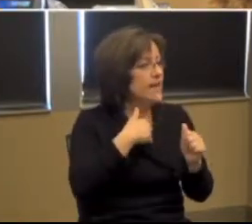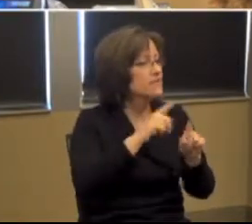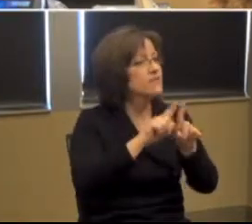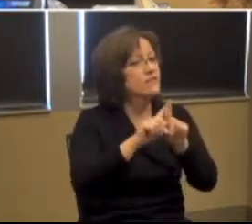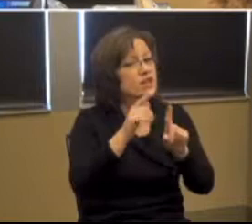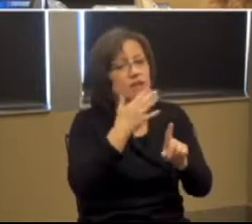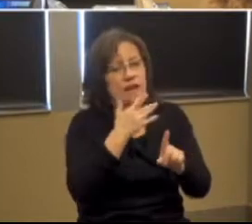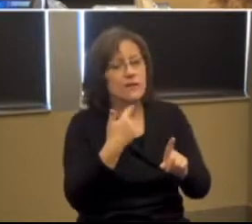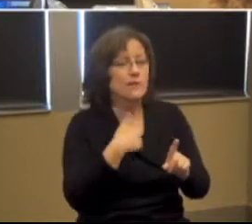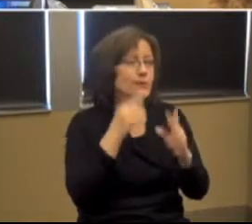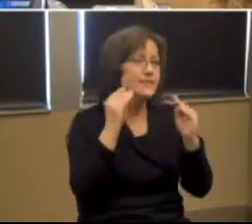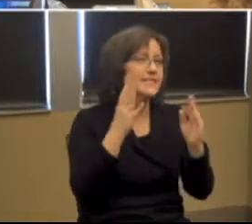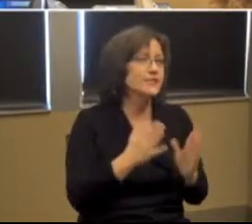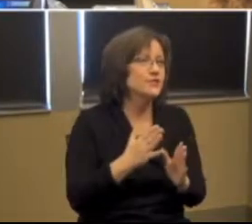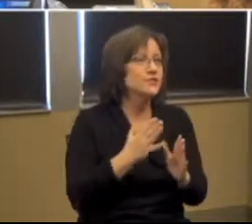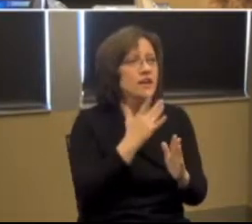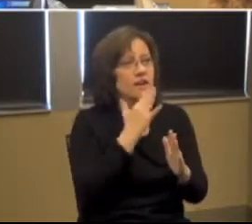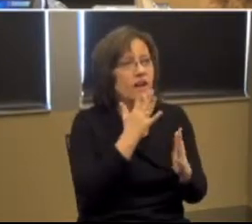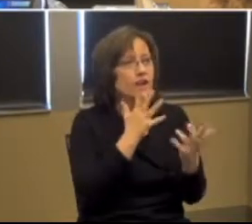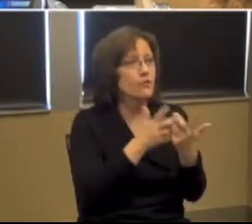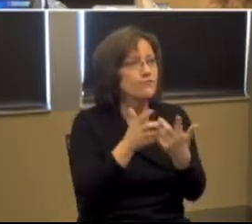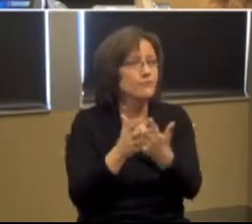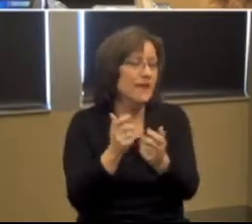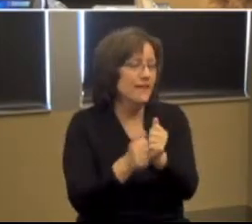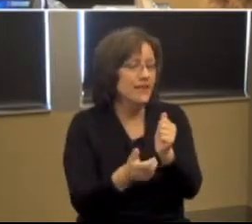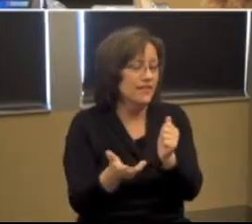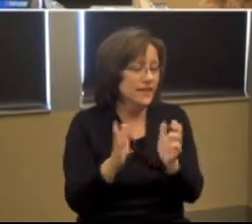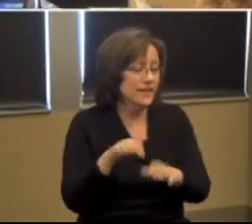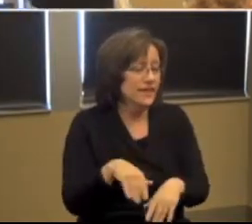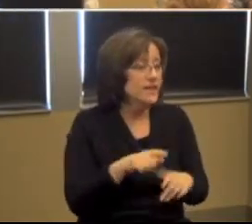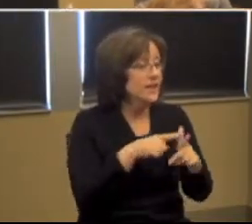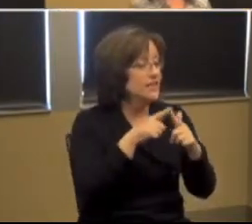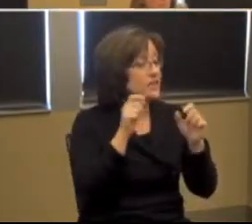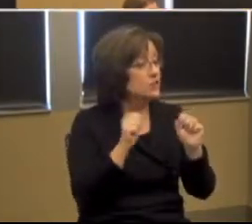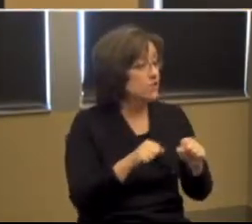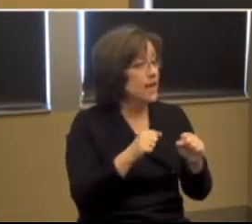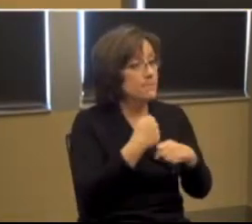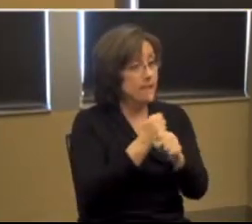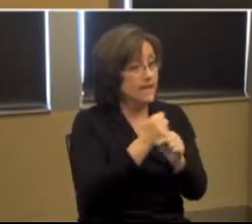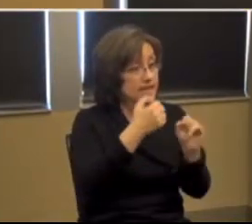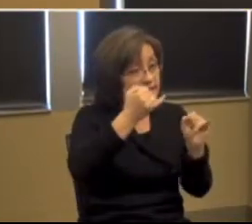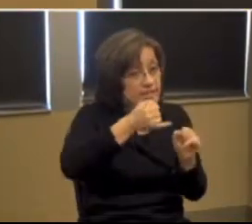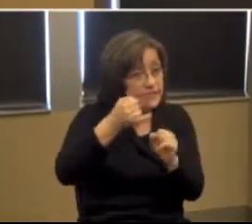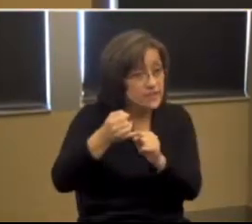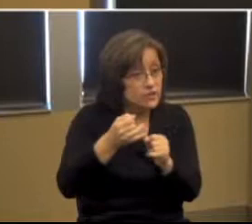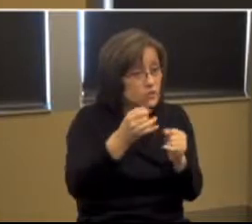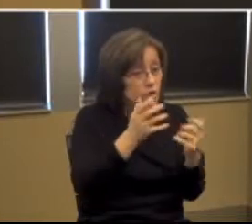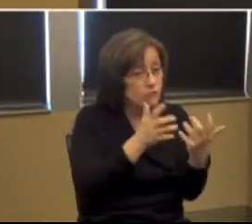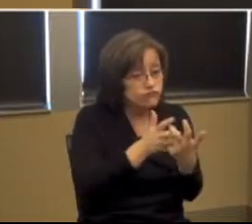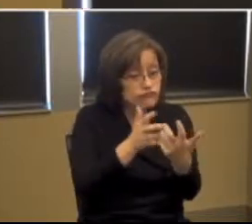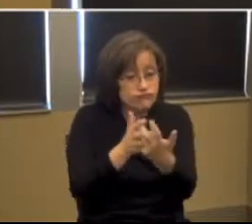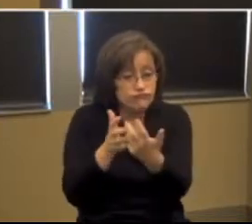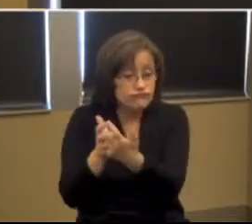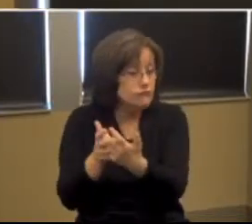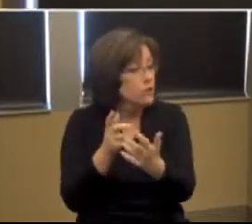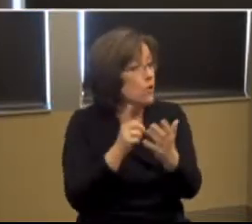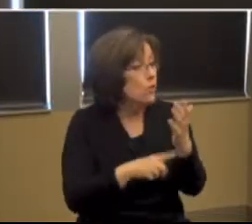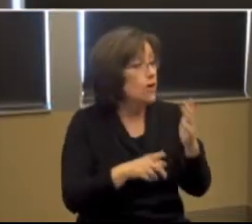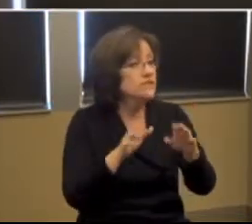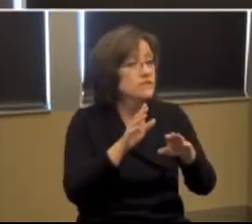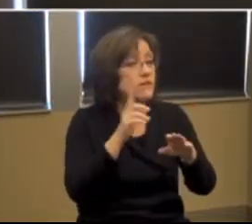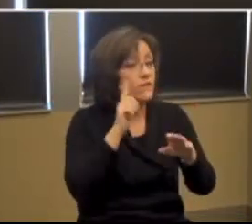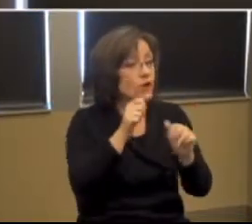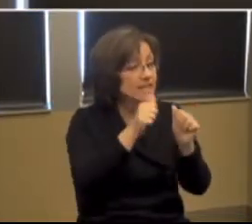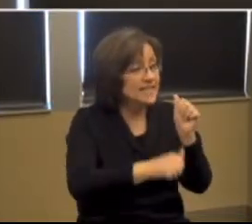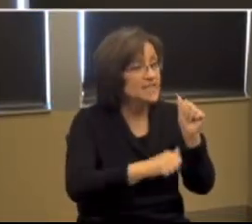we color code everything. And then you can really individualize what is gonna be on every